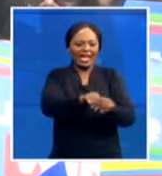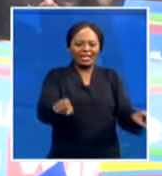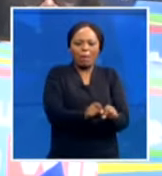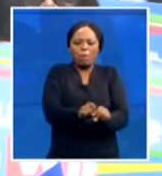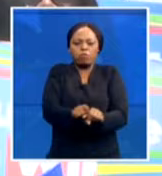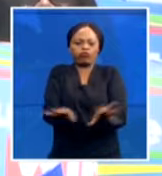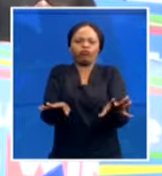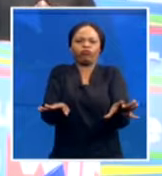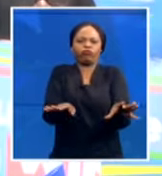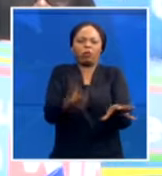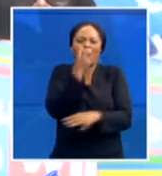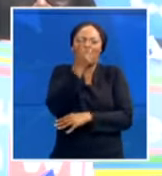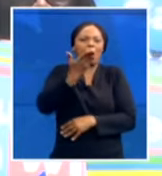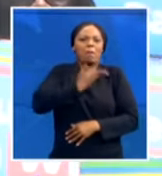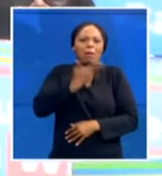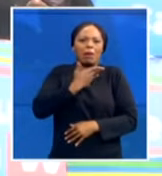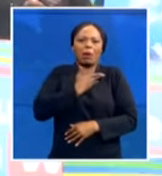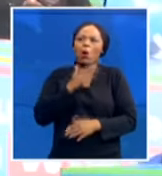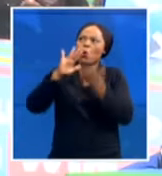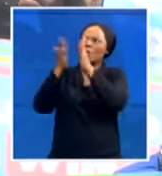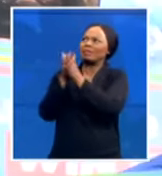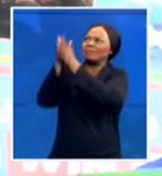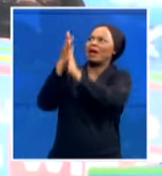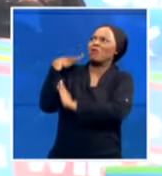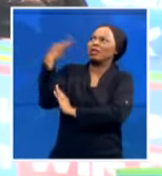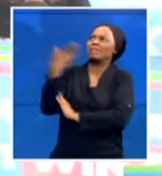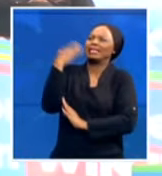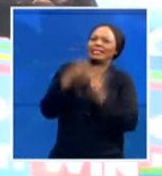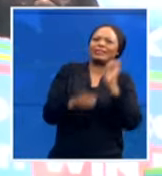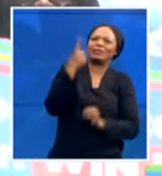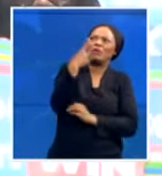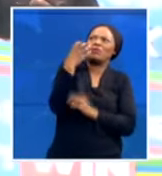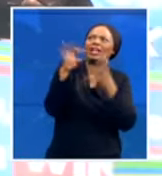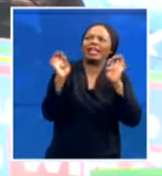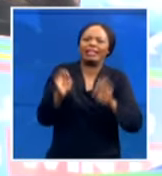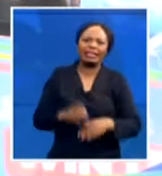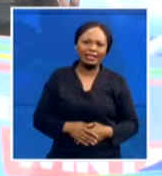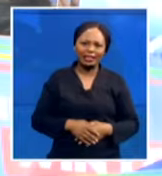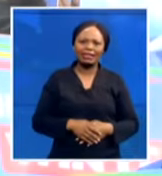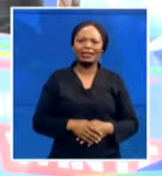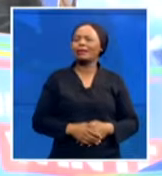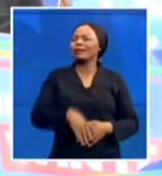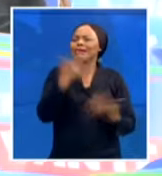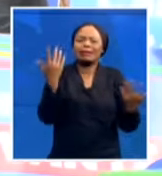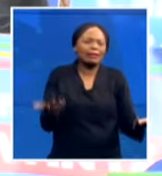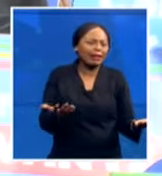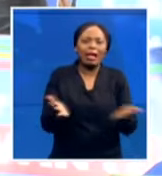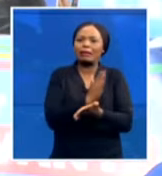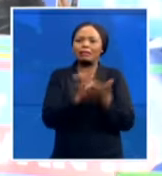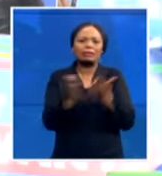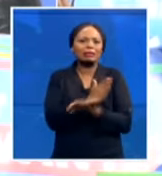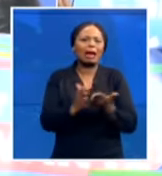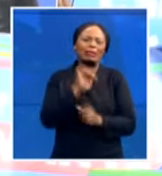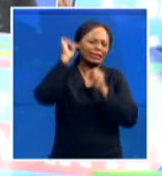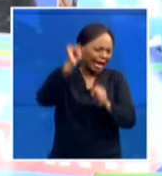for volunteers to fix it for free. No matter how SAMU goes on strike, there will be no money